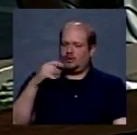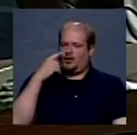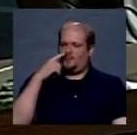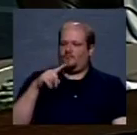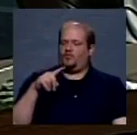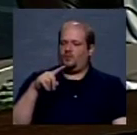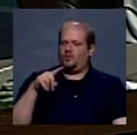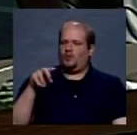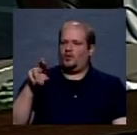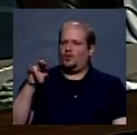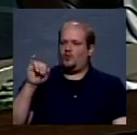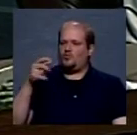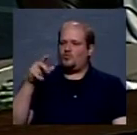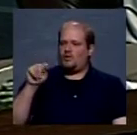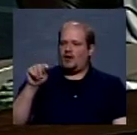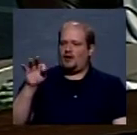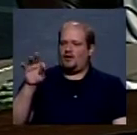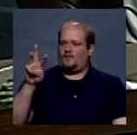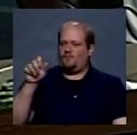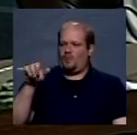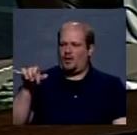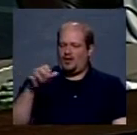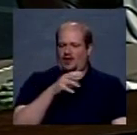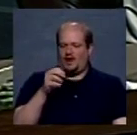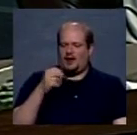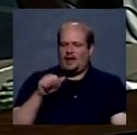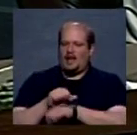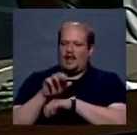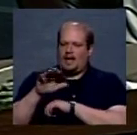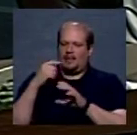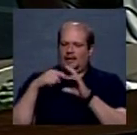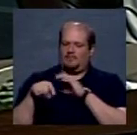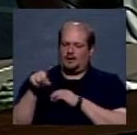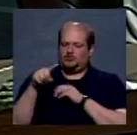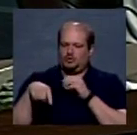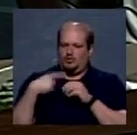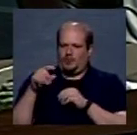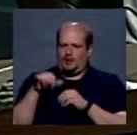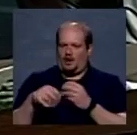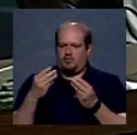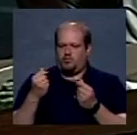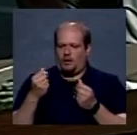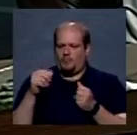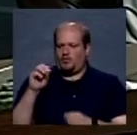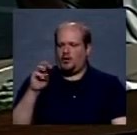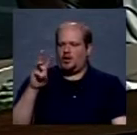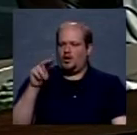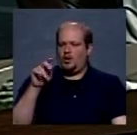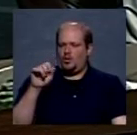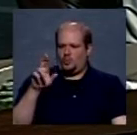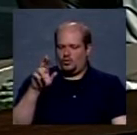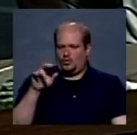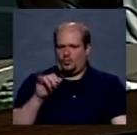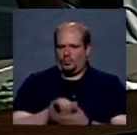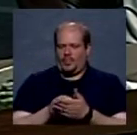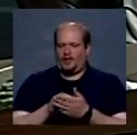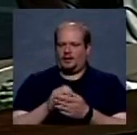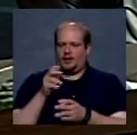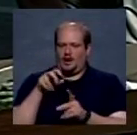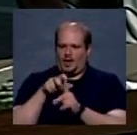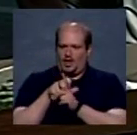roadway. And I sent you an email about a property owner that you got last